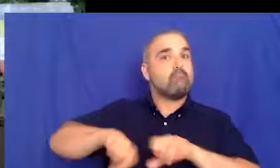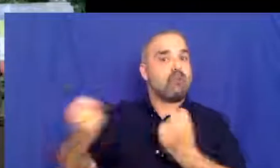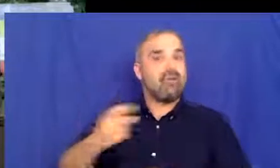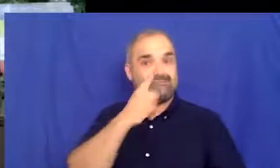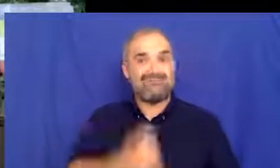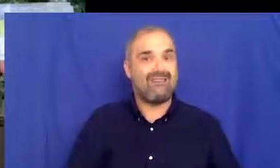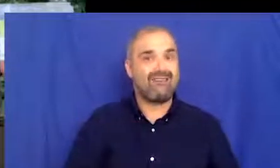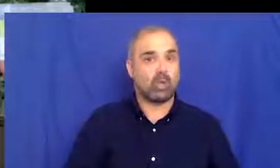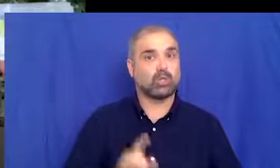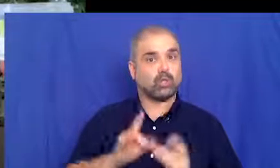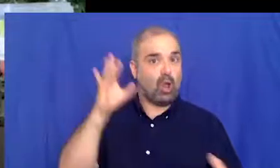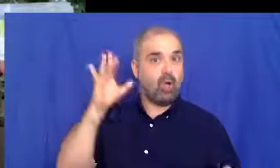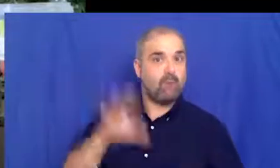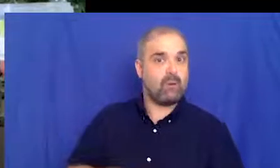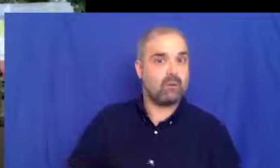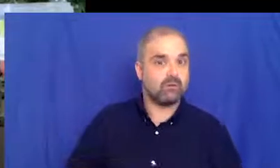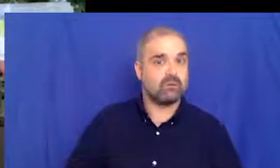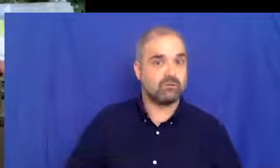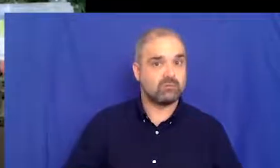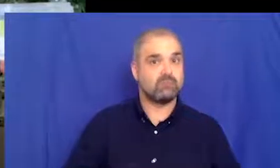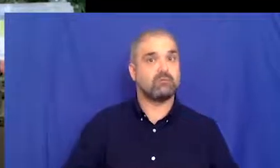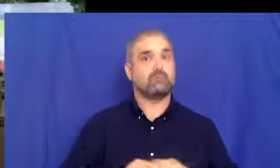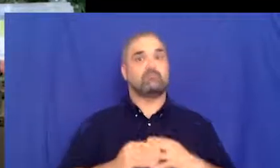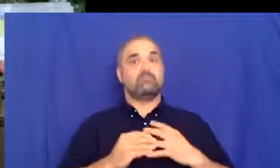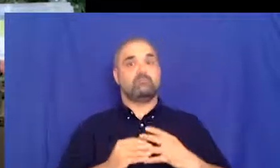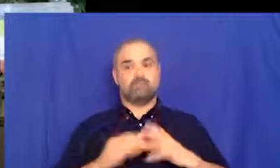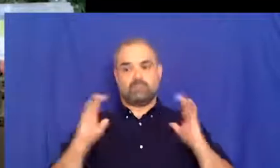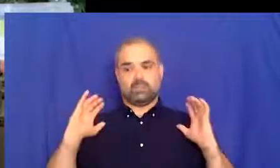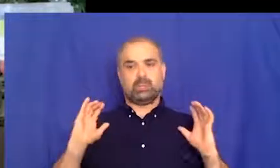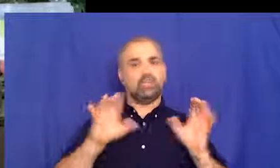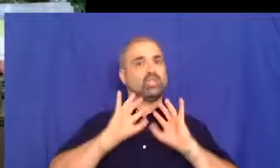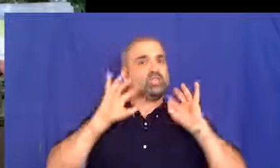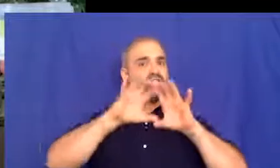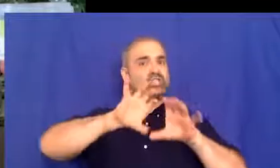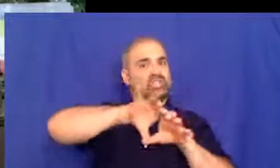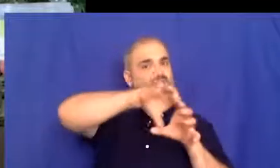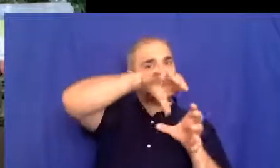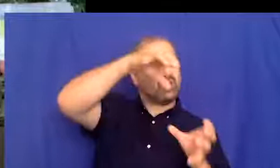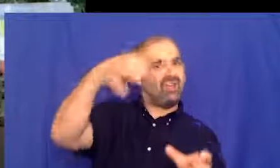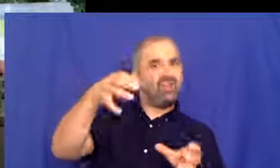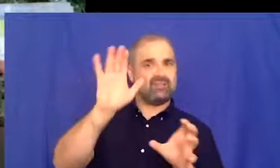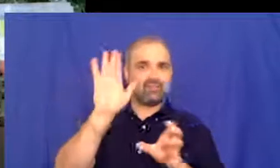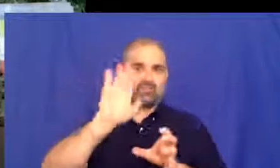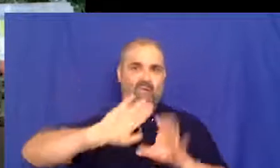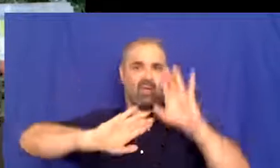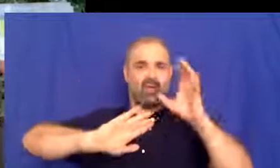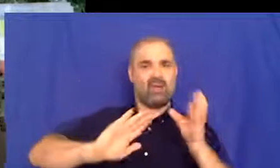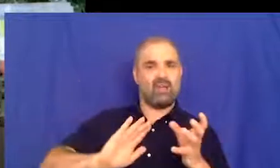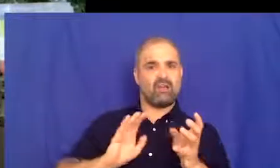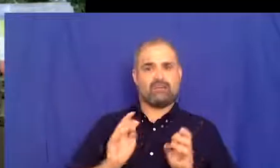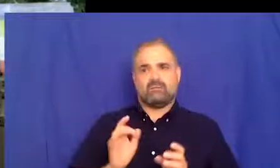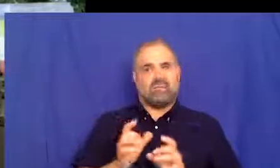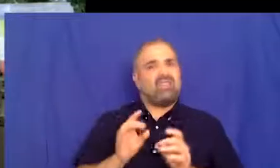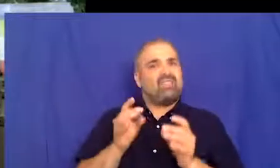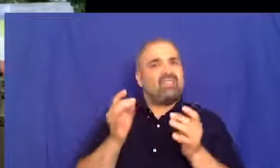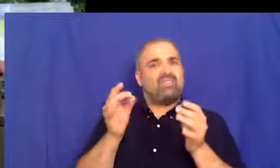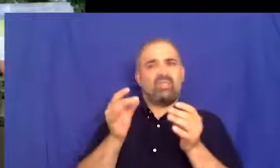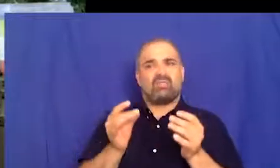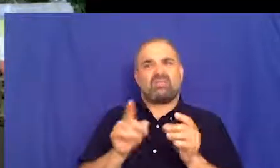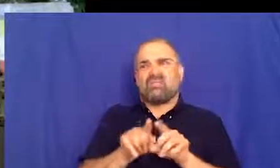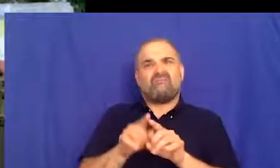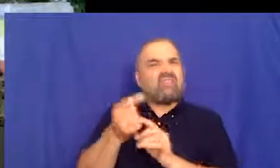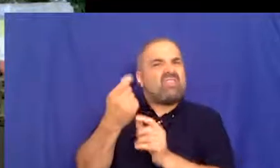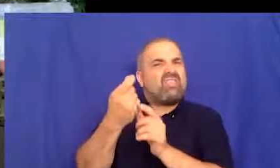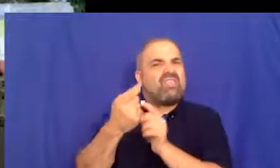abdominal muscles which help him close up into that ball. And the side walls of his shell are very, very fine and very thin. So if he catches you,